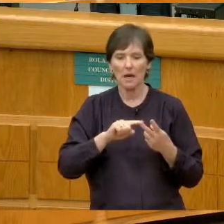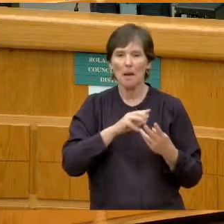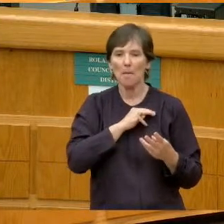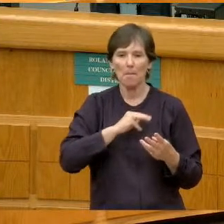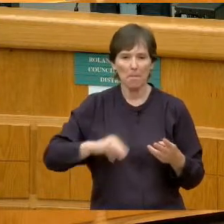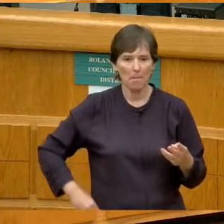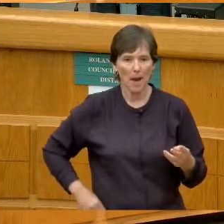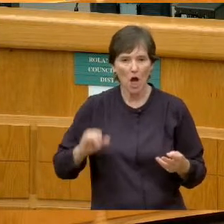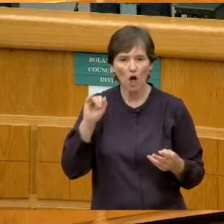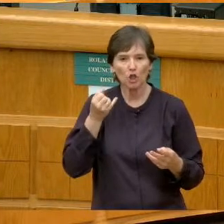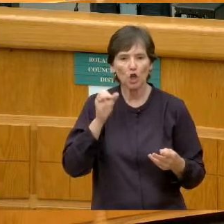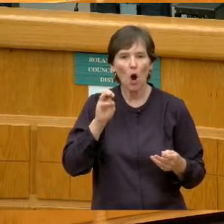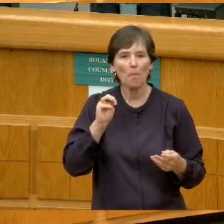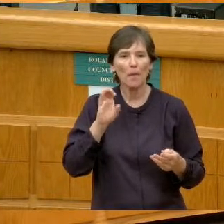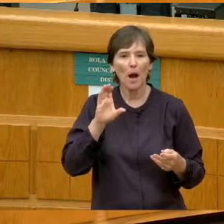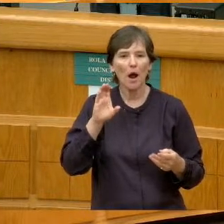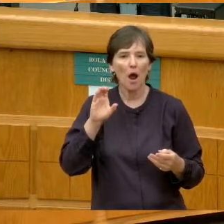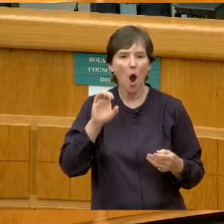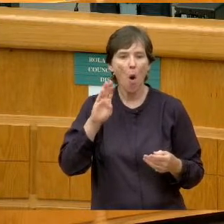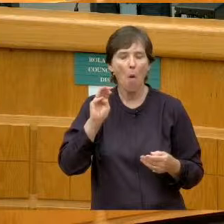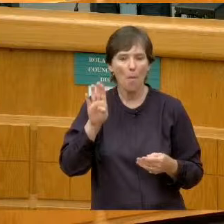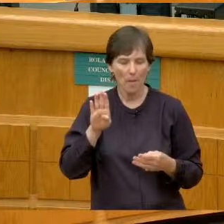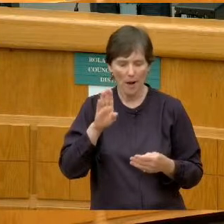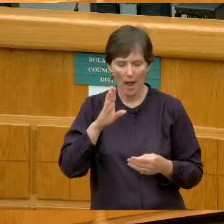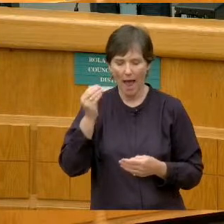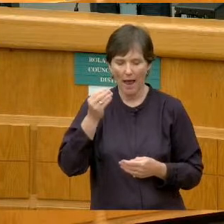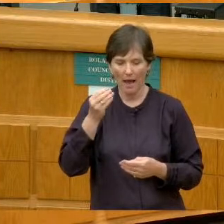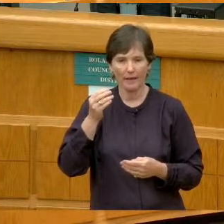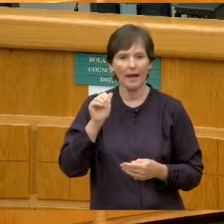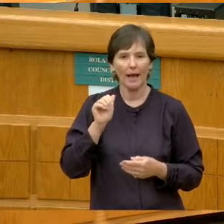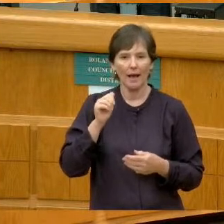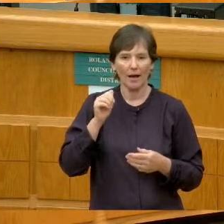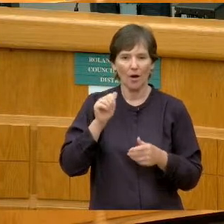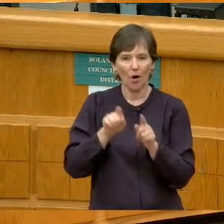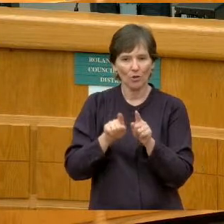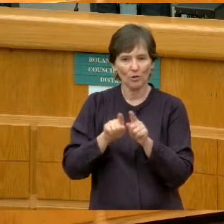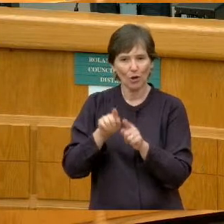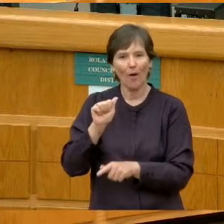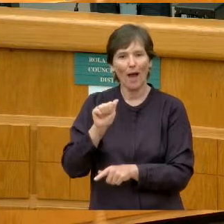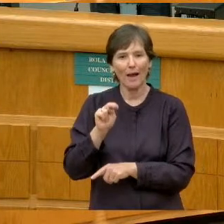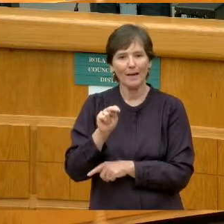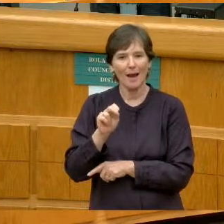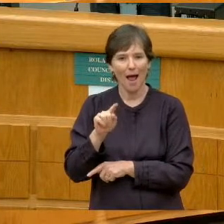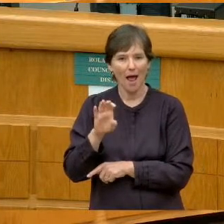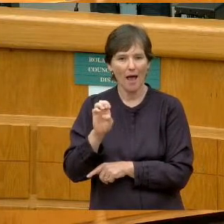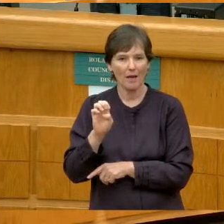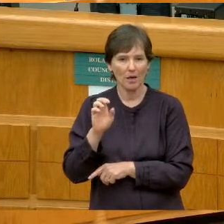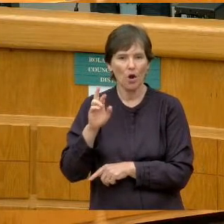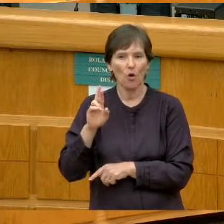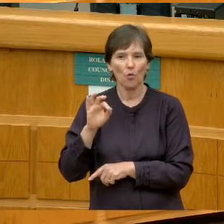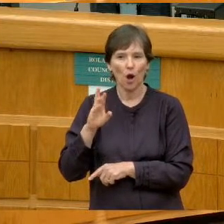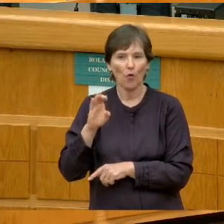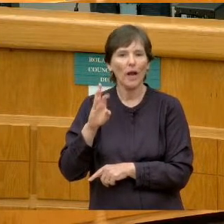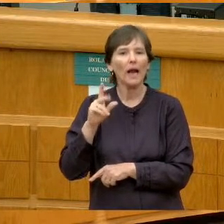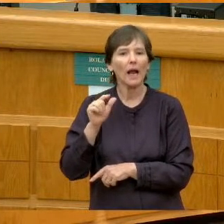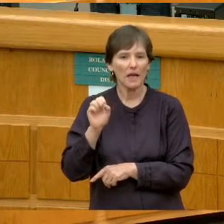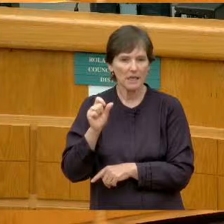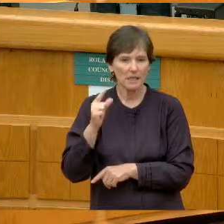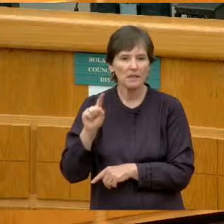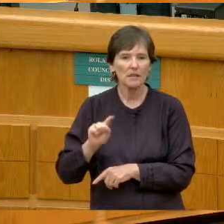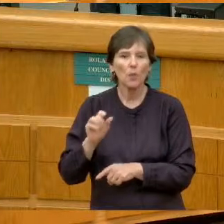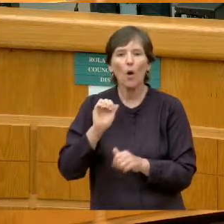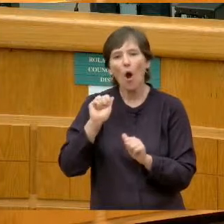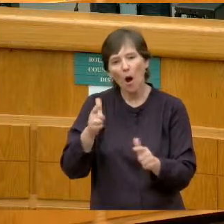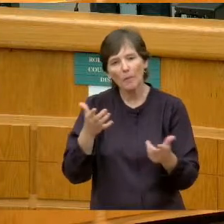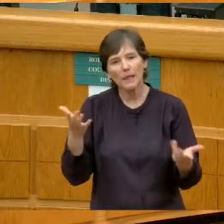Rodriguez. But the majority of the time will be dedicated to Dr. Bird from Texas A&M, so he can inform us of